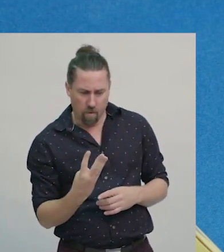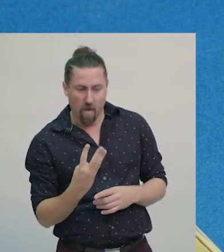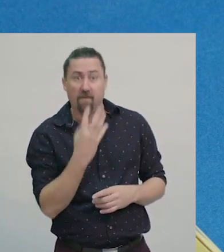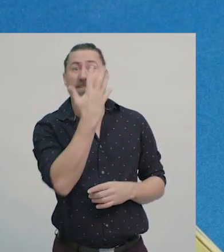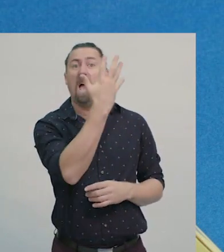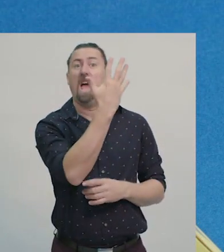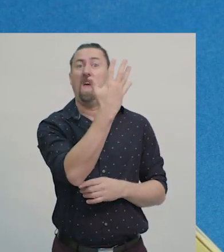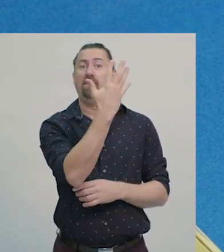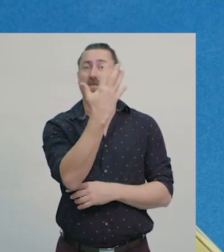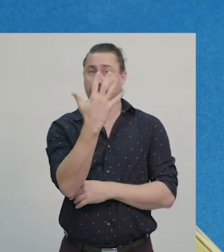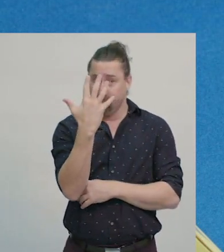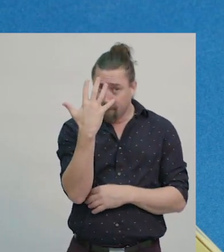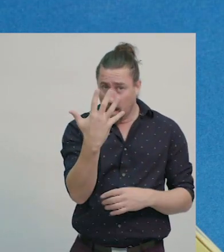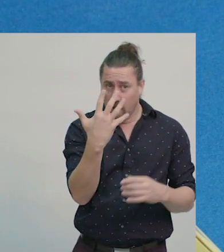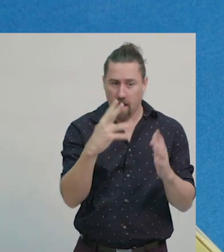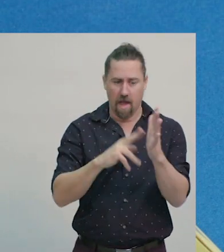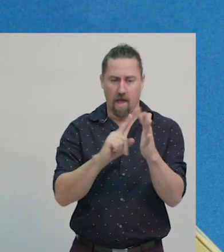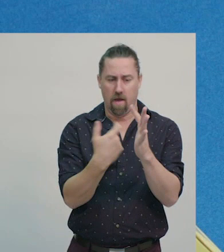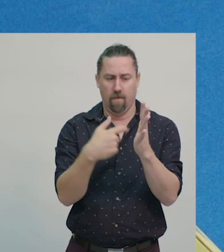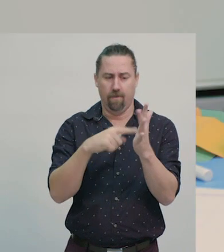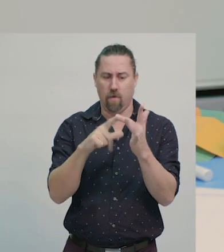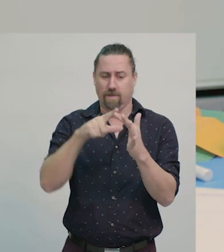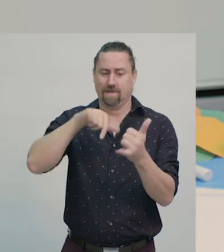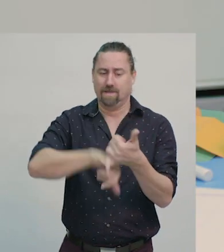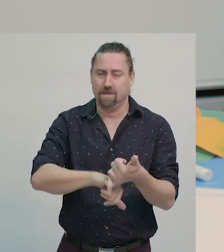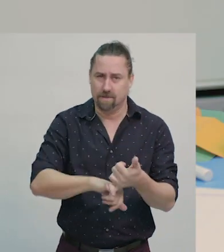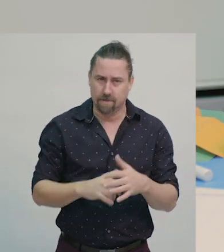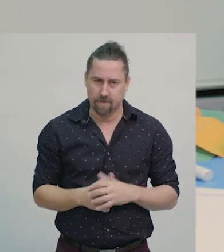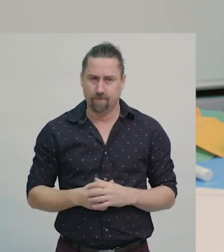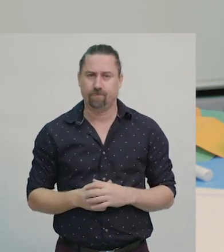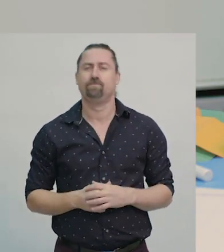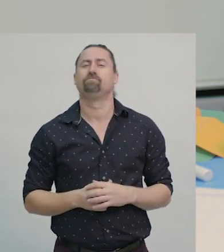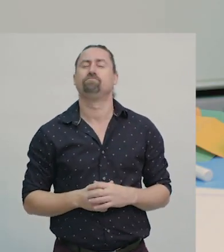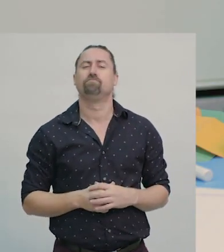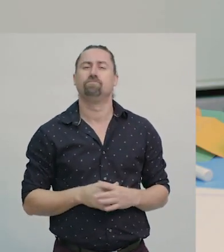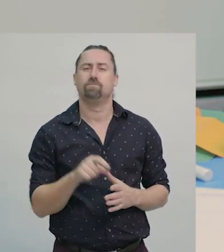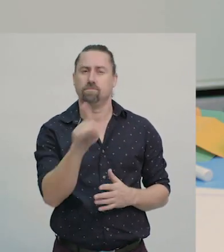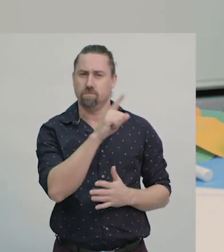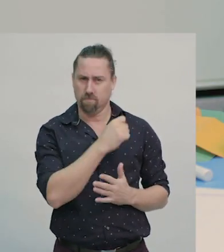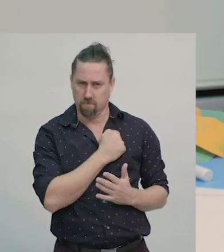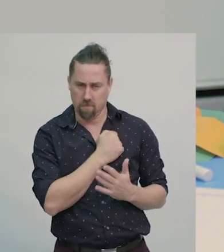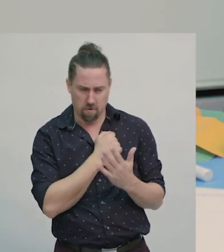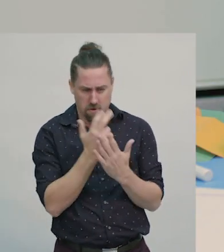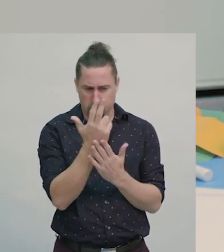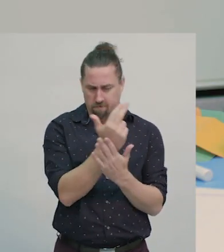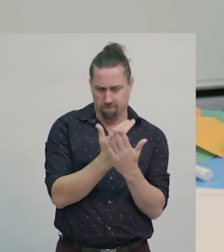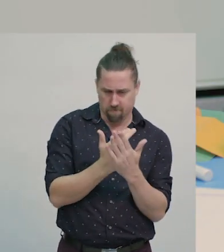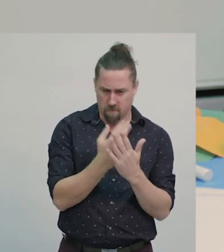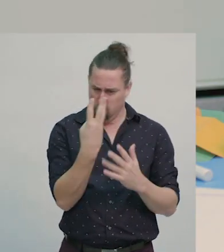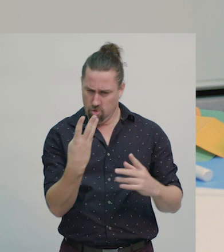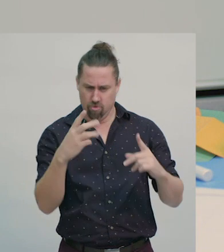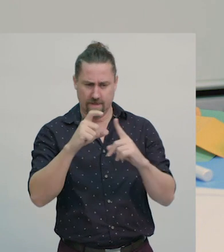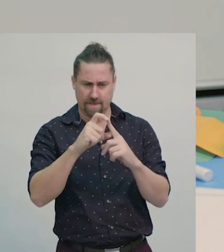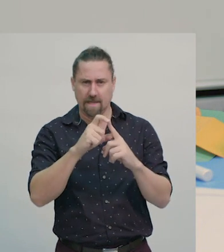4, 5. There are 5 vertices. Now let's try sketching 3D objects from different viewpoints.